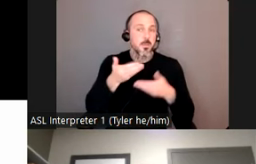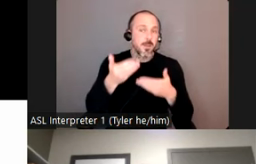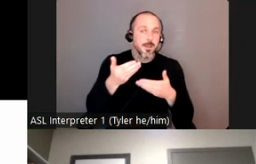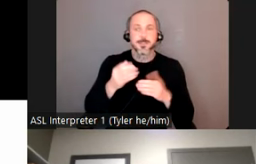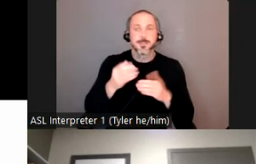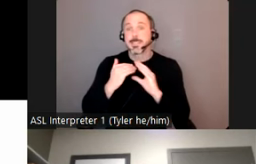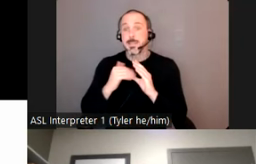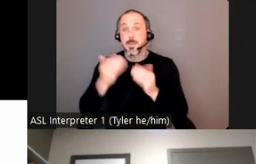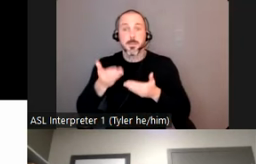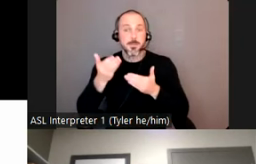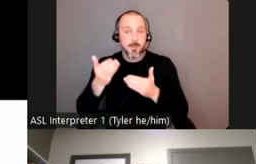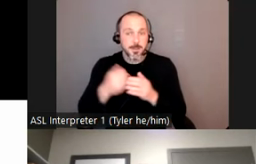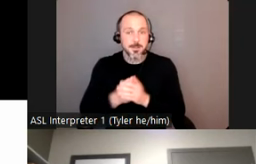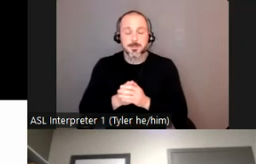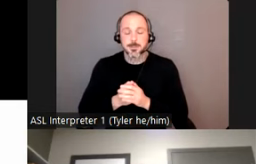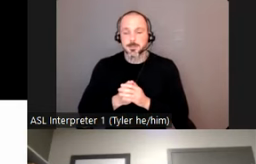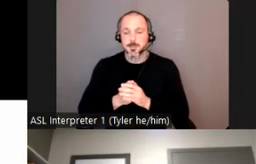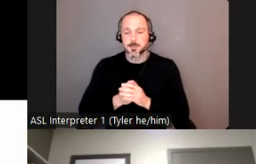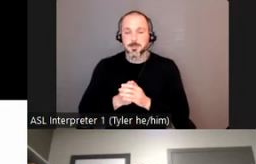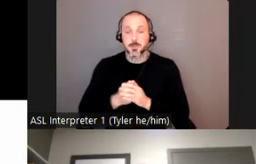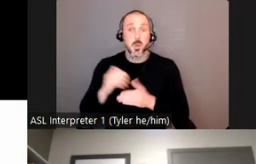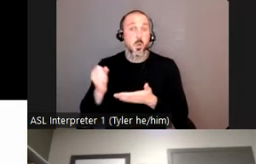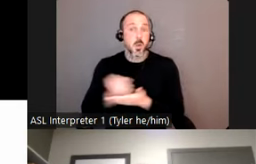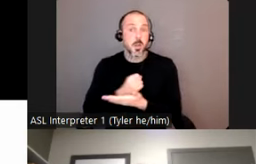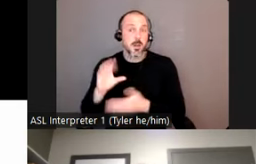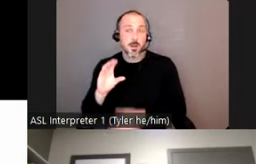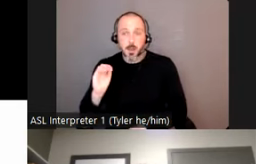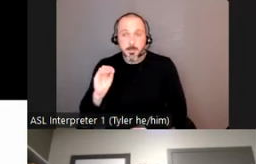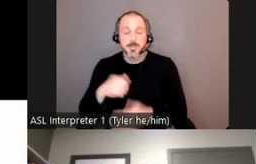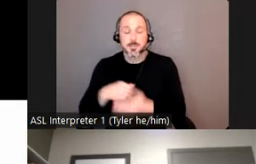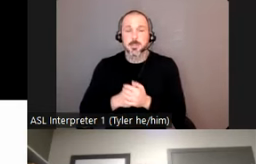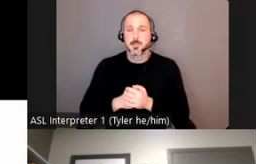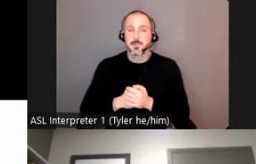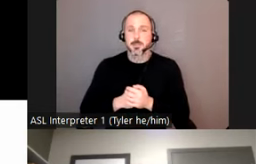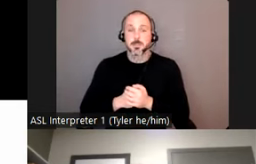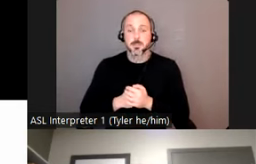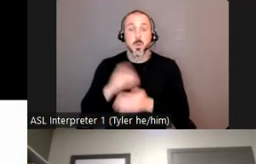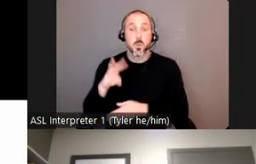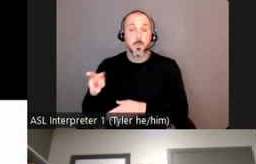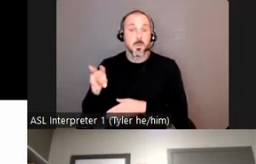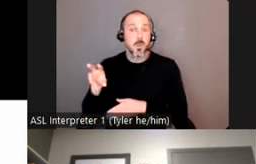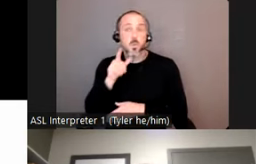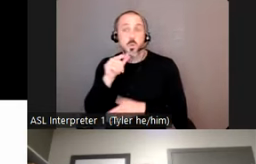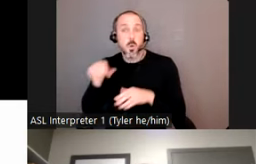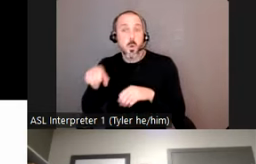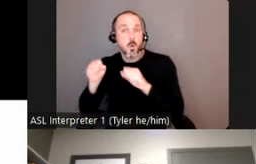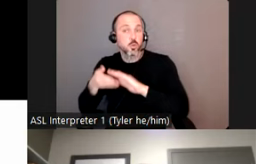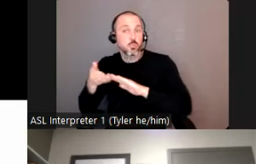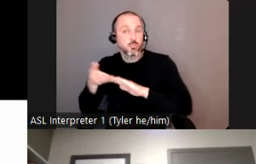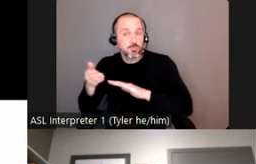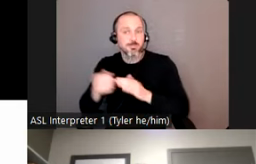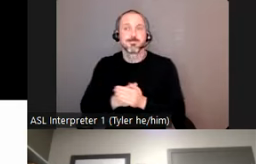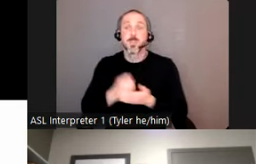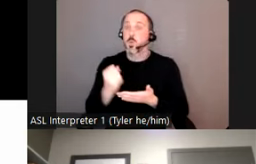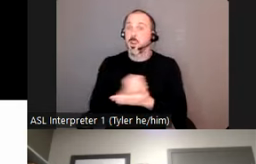card companies. We work with website hosts. We deal with many of the payment processors, Visa,